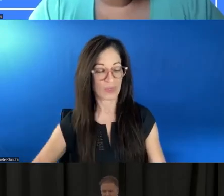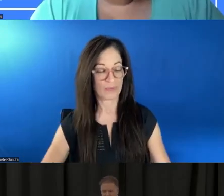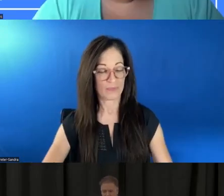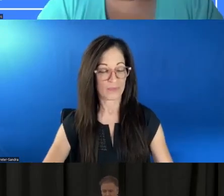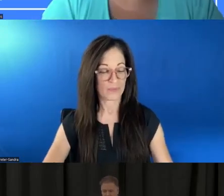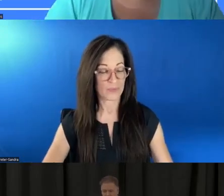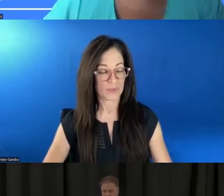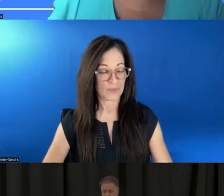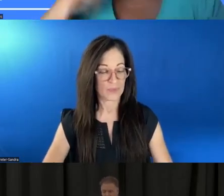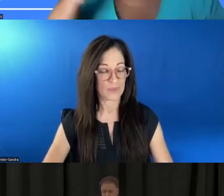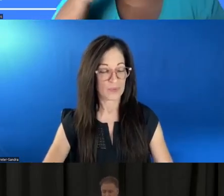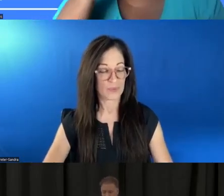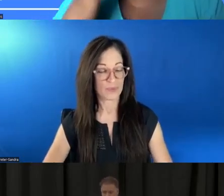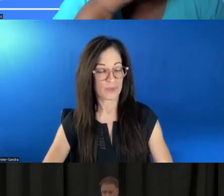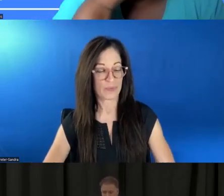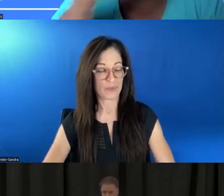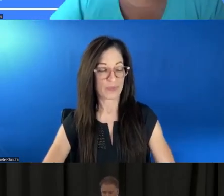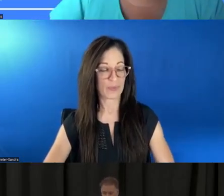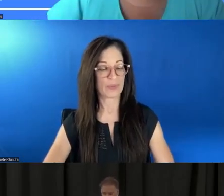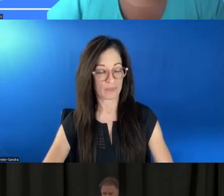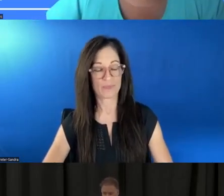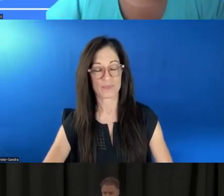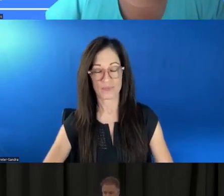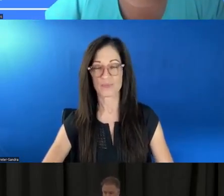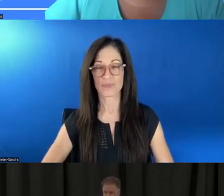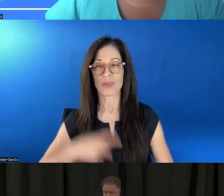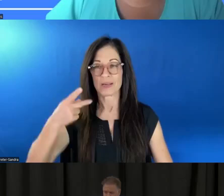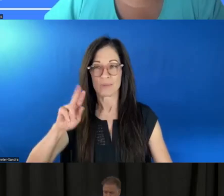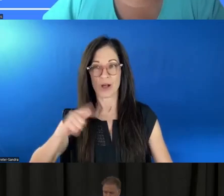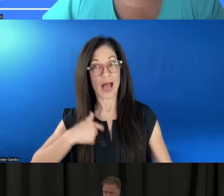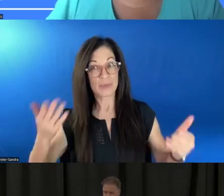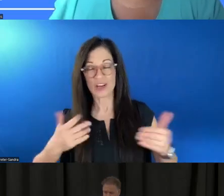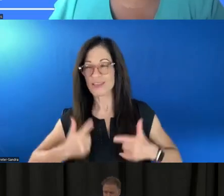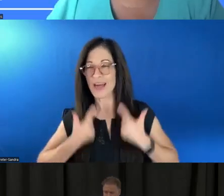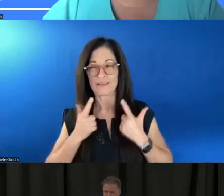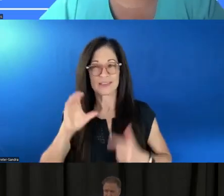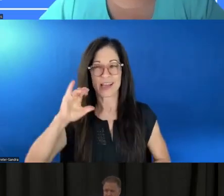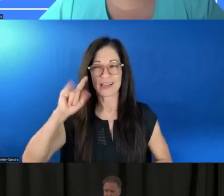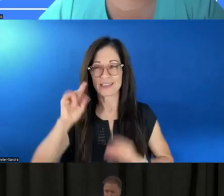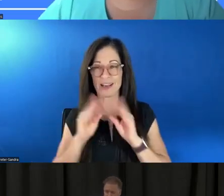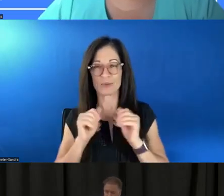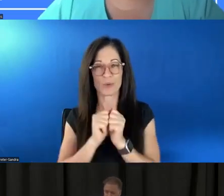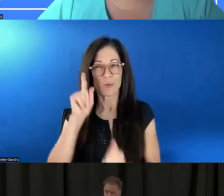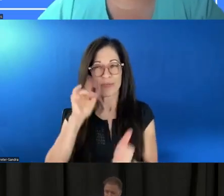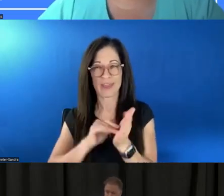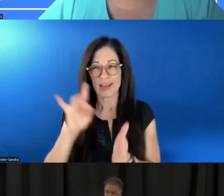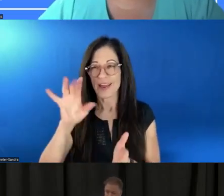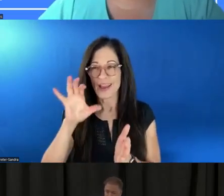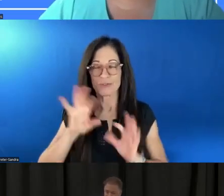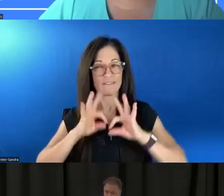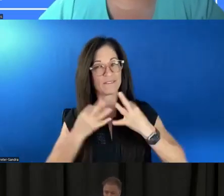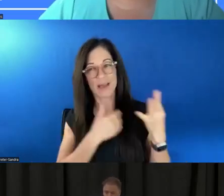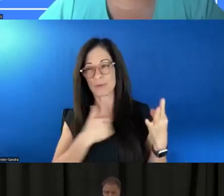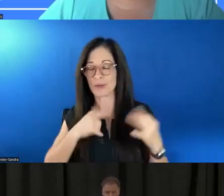All right, Laura, look, I'm here live at the CIT International Conference right now with 1,800 family members that are committed